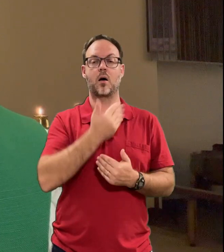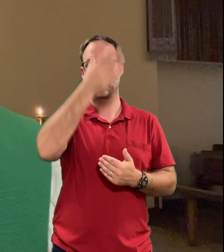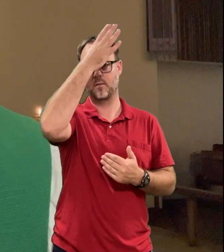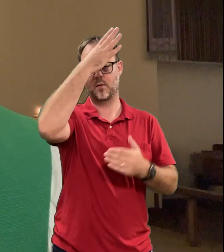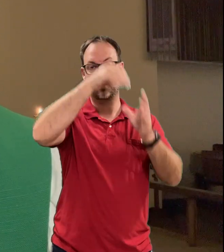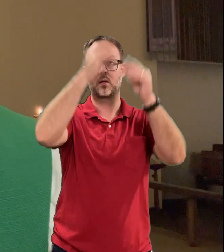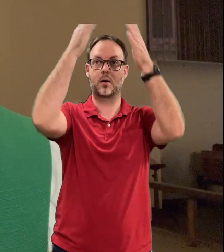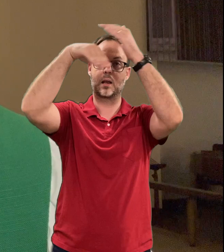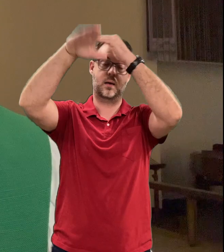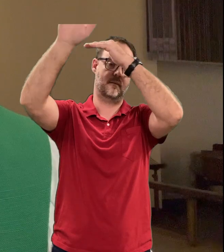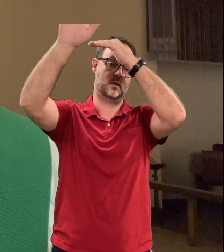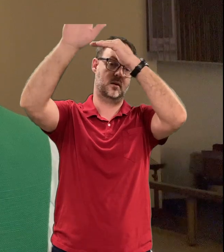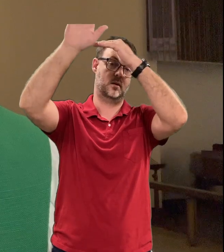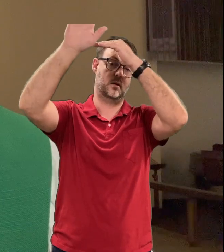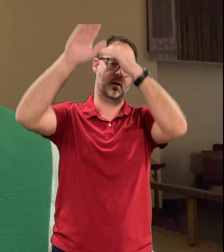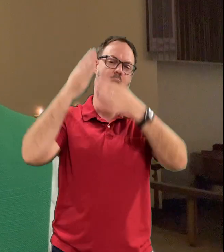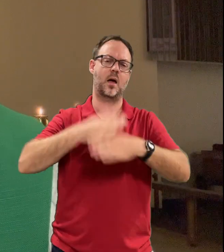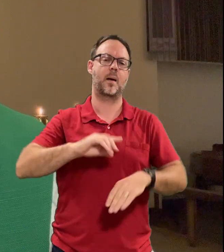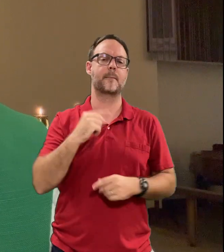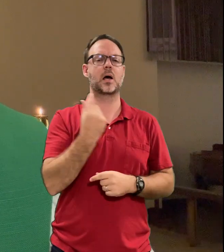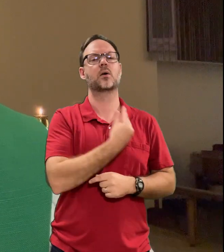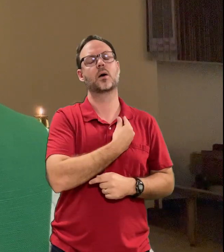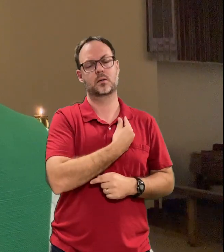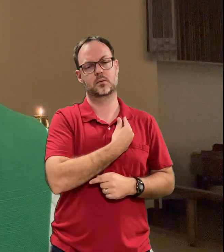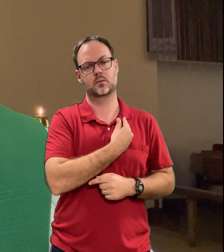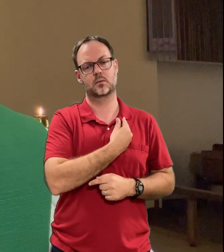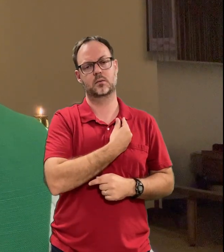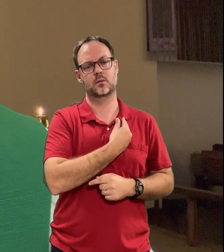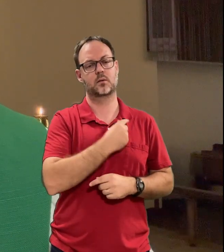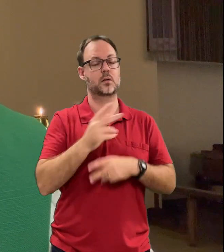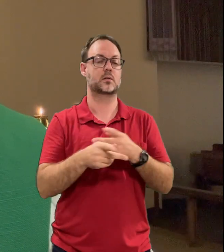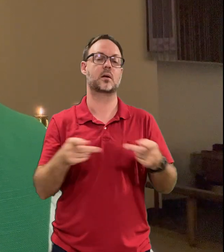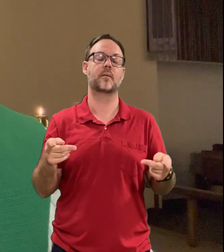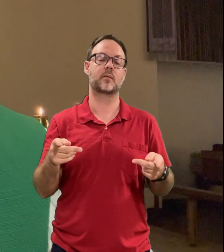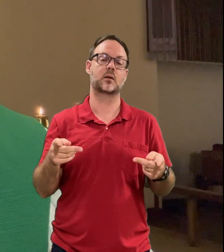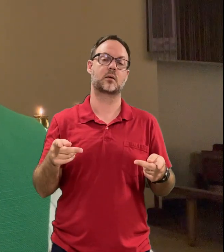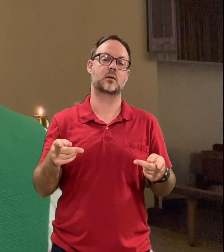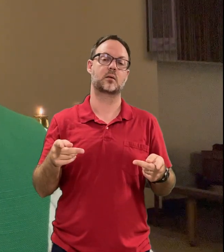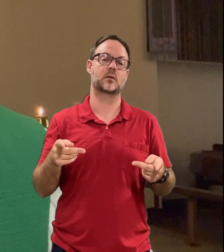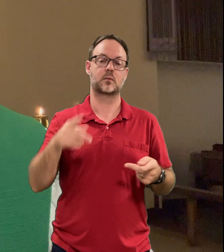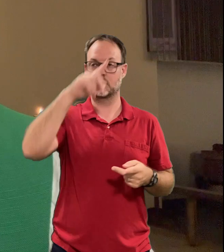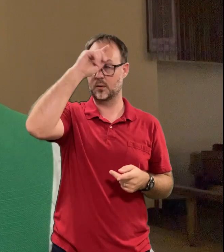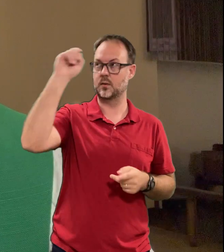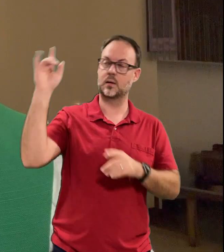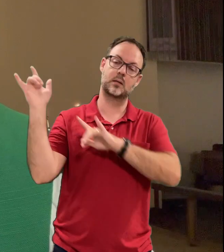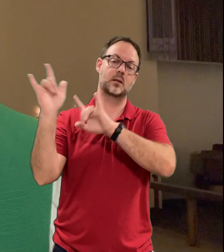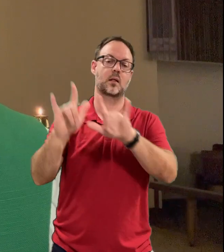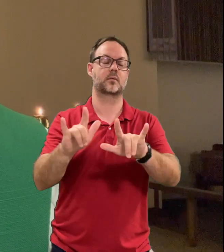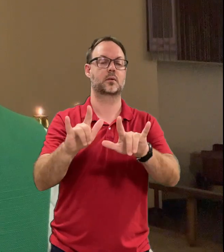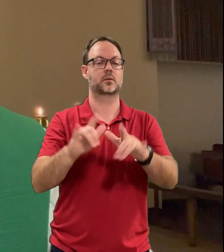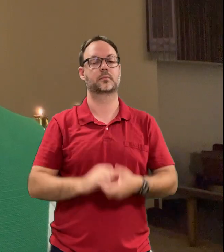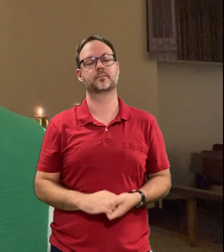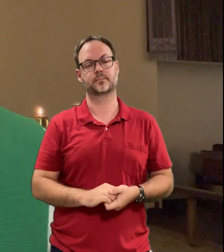from our Father in heaven, and it's by grace. It's a gift. It's because he loves